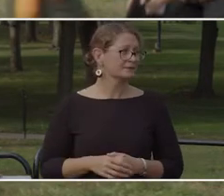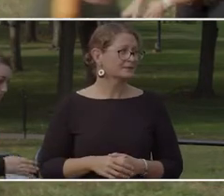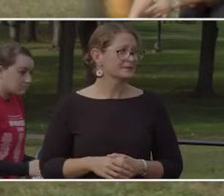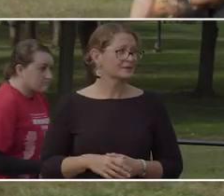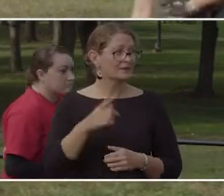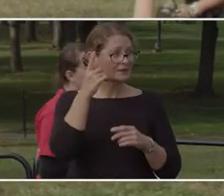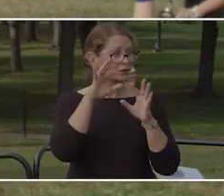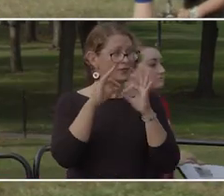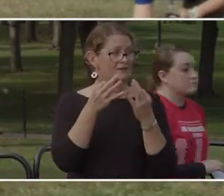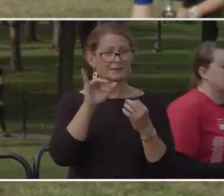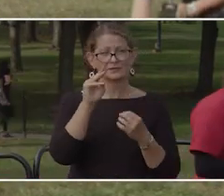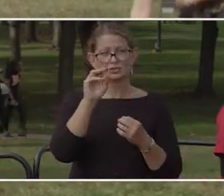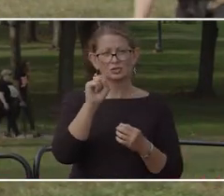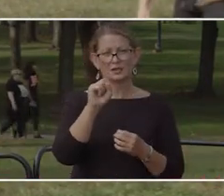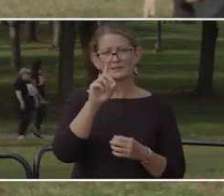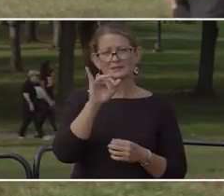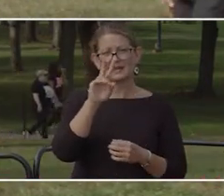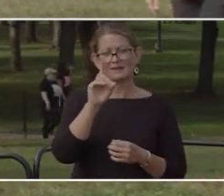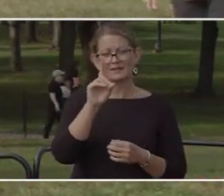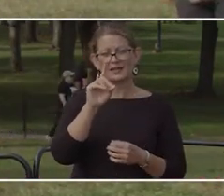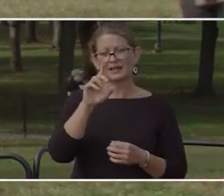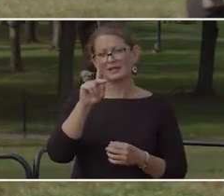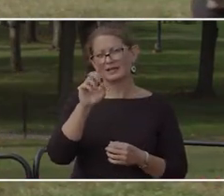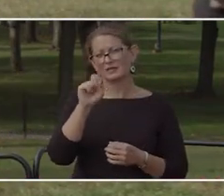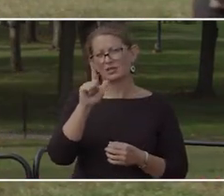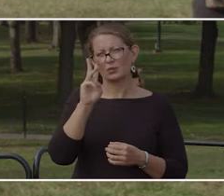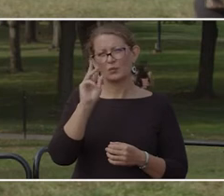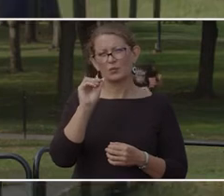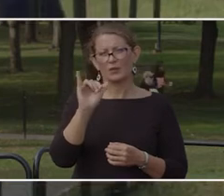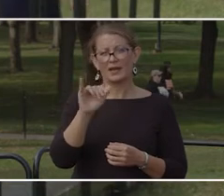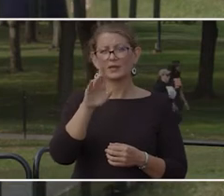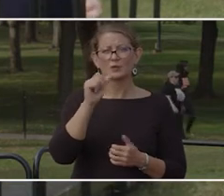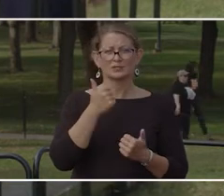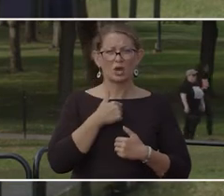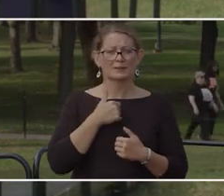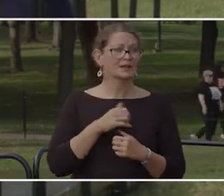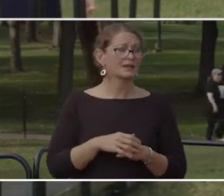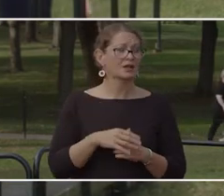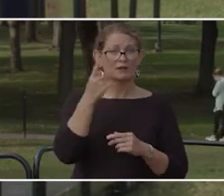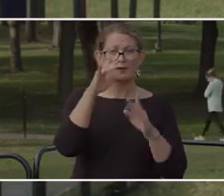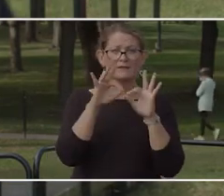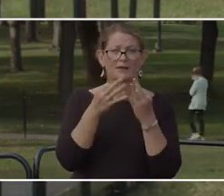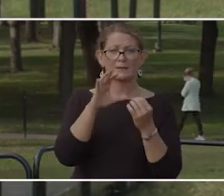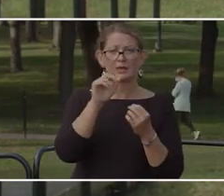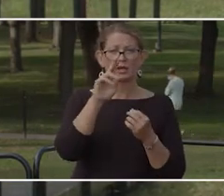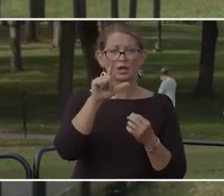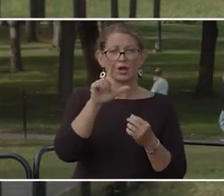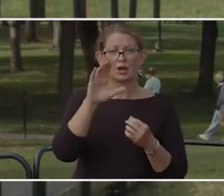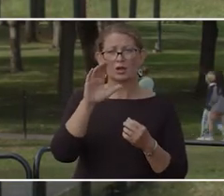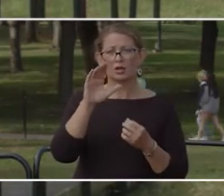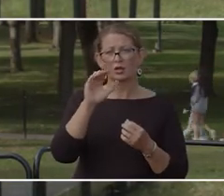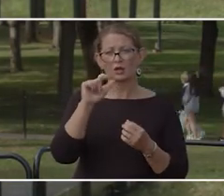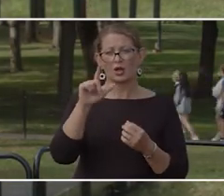1969-1970. On behalf of the family of James David Kesselring, United States Army, hurrah. On behalf of the family, Carol Paul